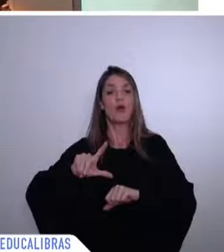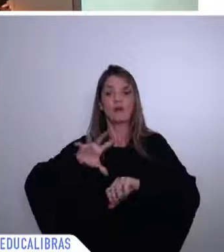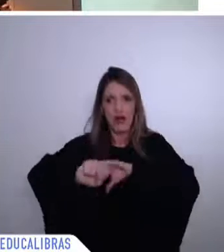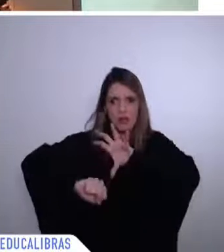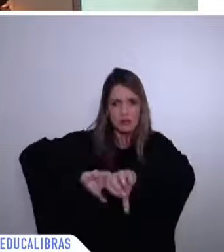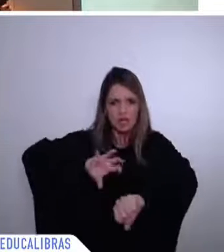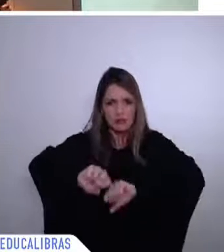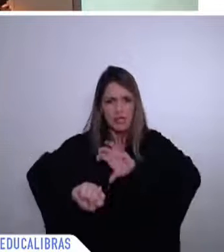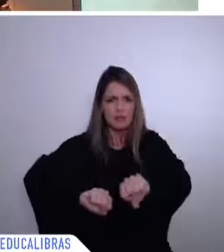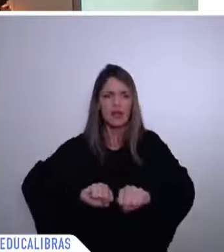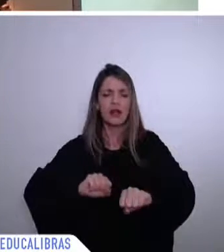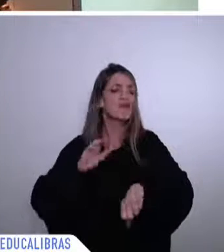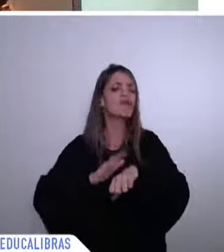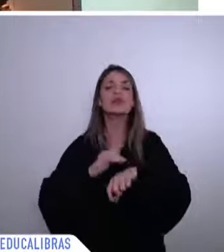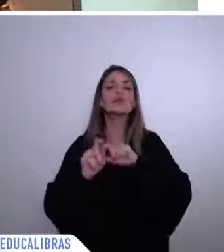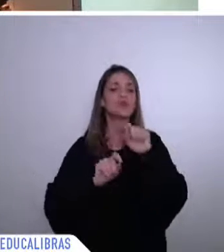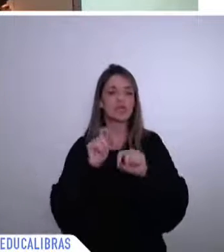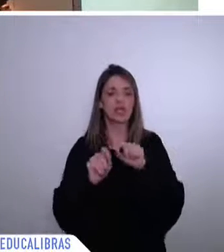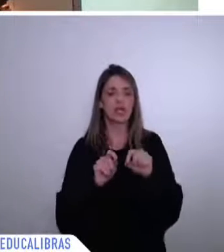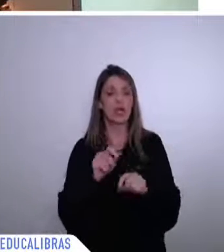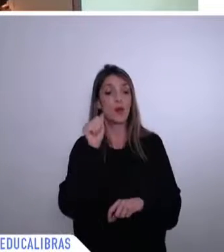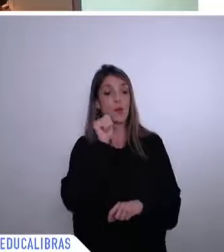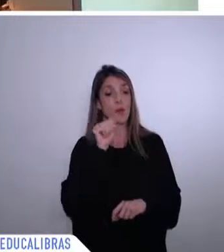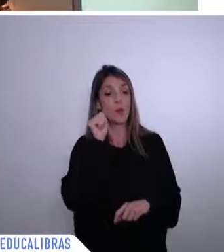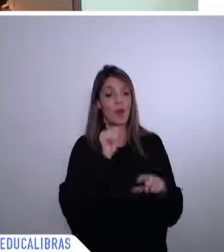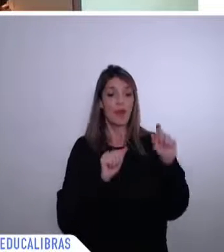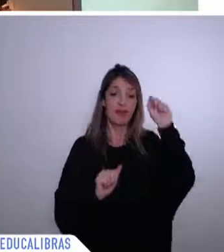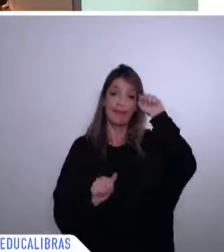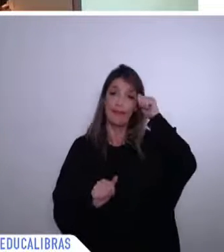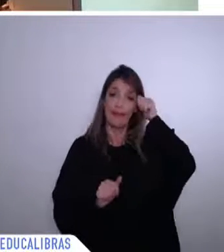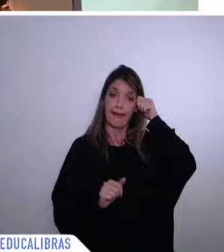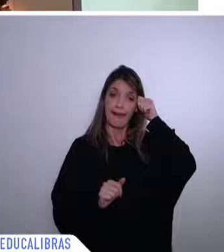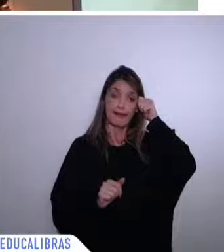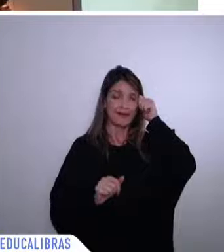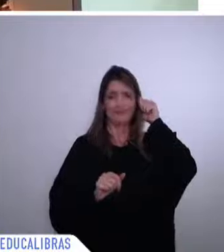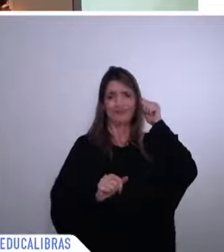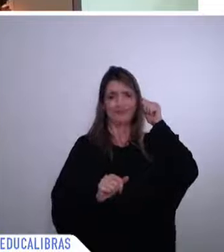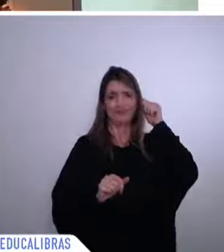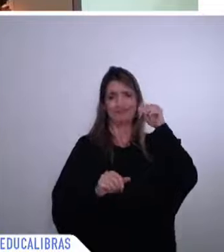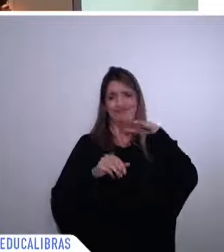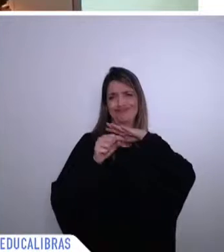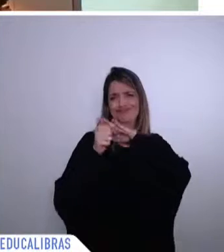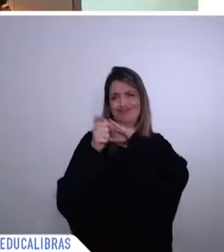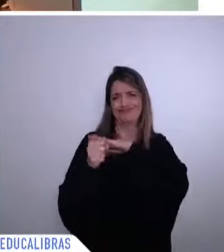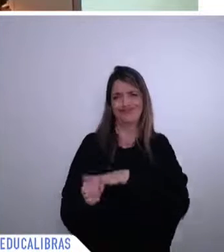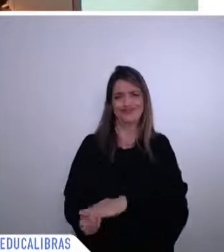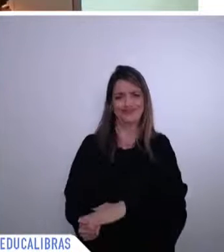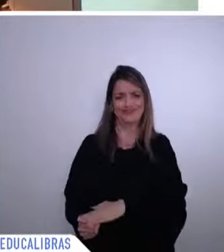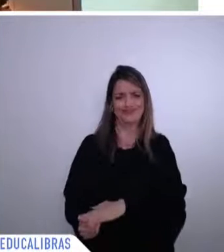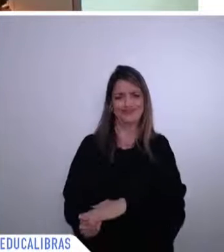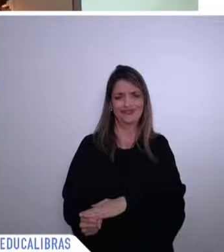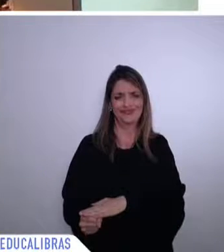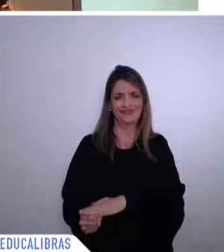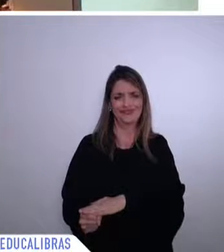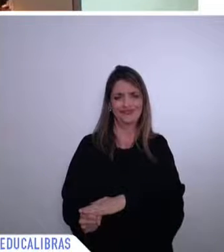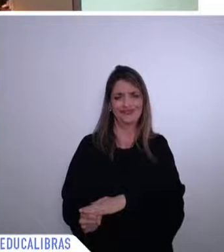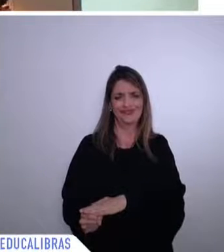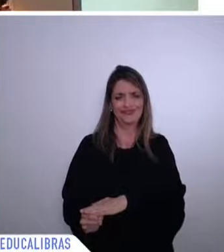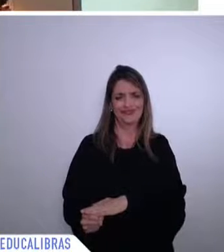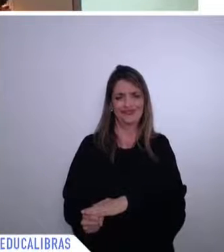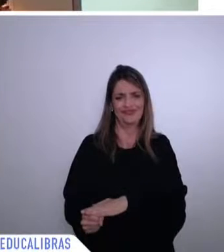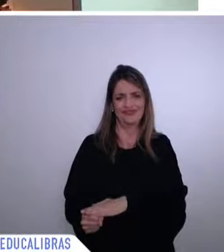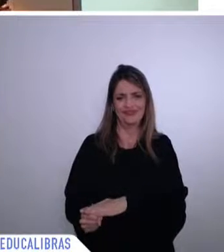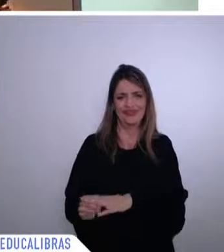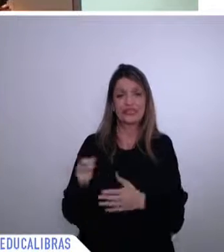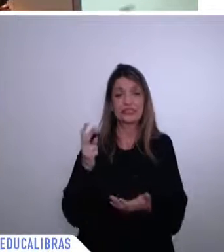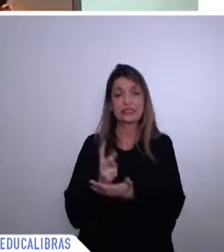when we are a product of this. For example, producing Black women who